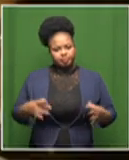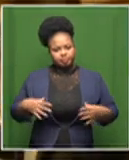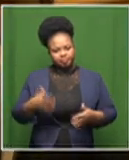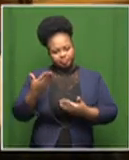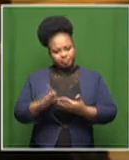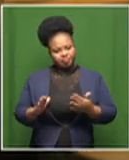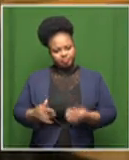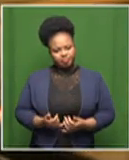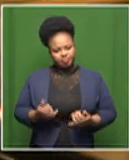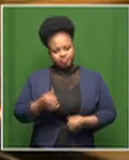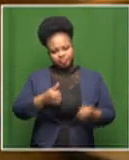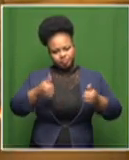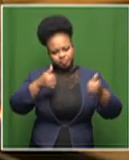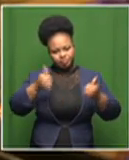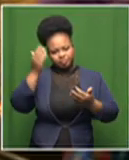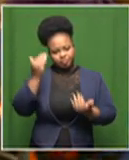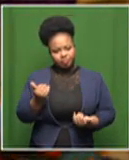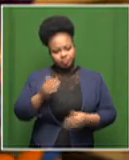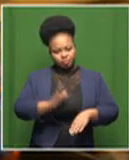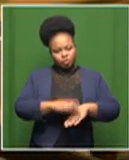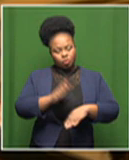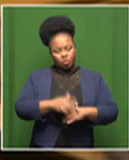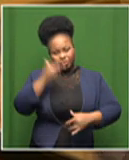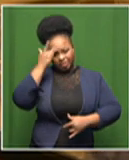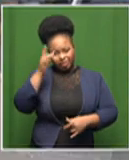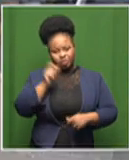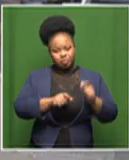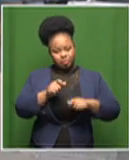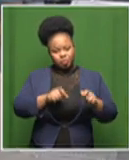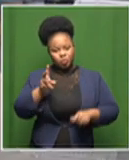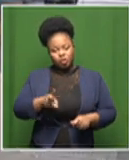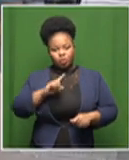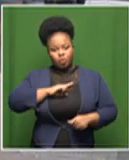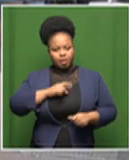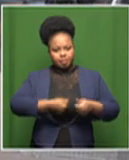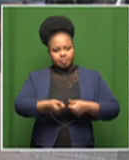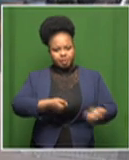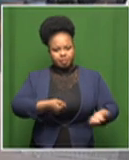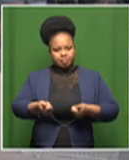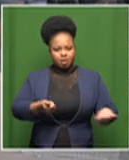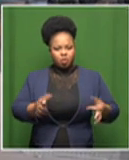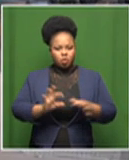over, authorities are expecting more cases, as many will be returning